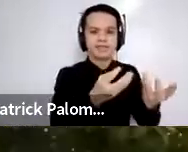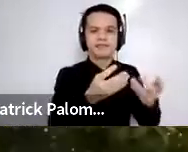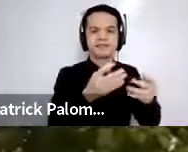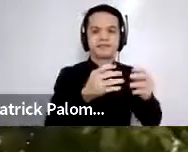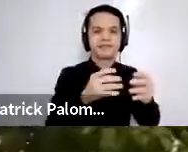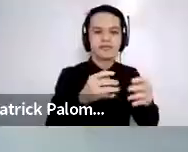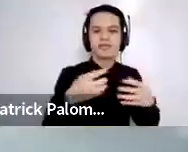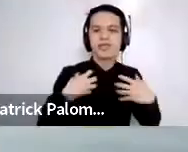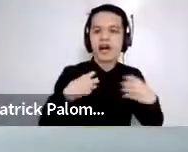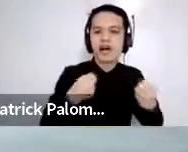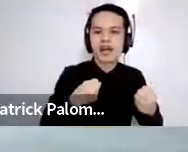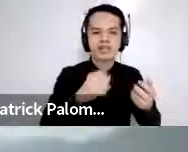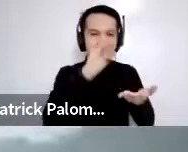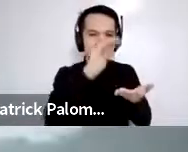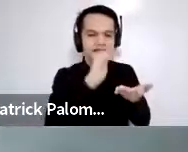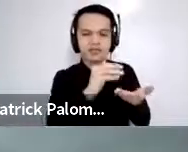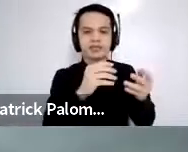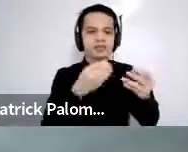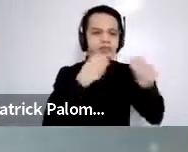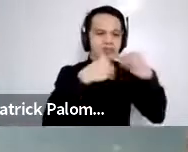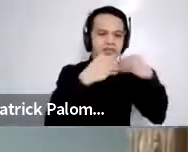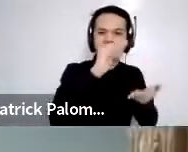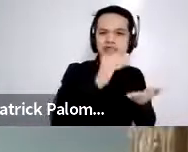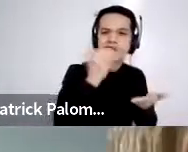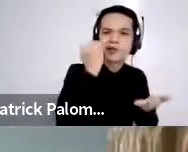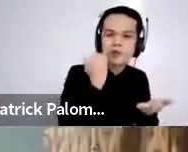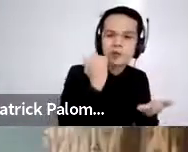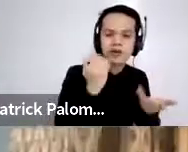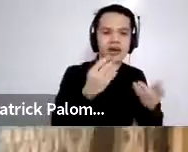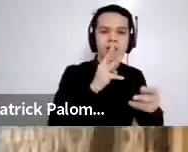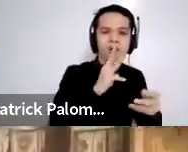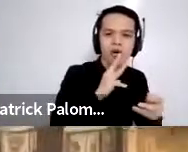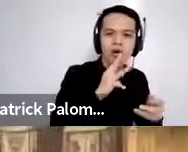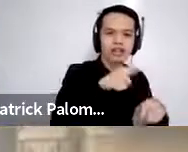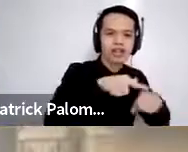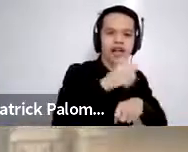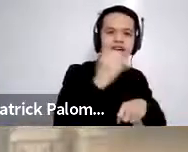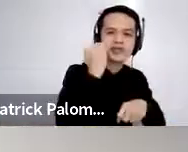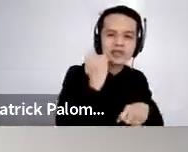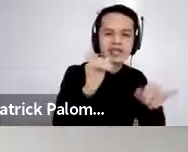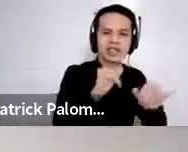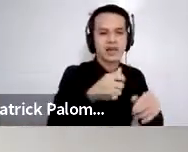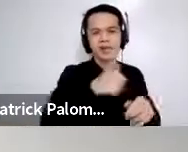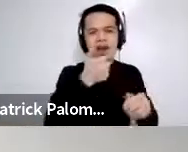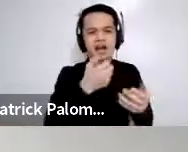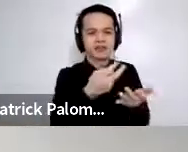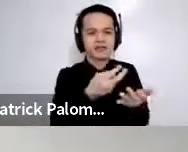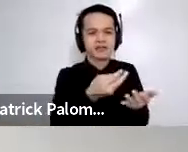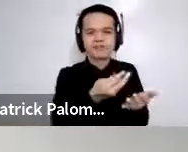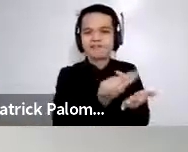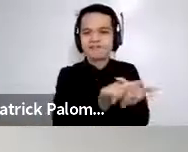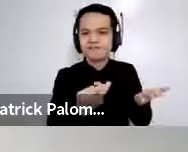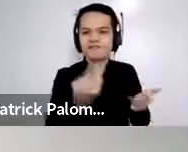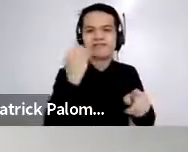food, water, land, and other natural resources essential for survival.